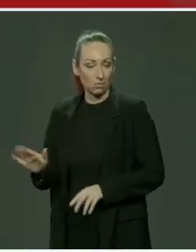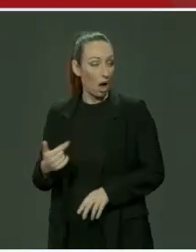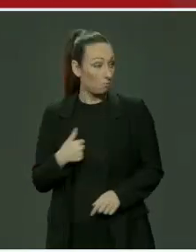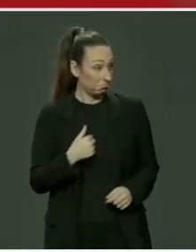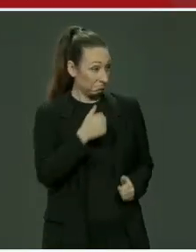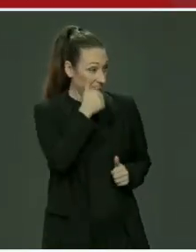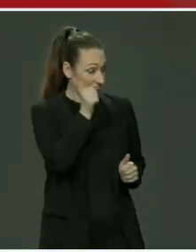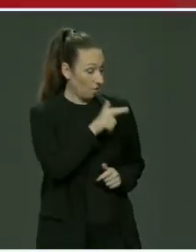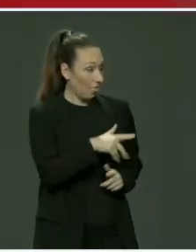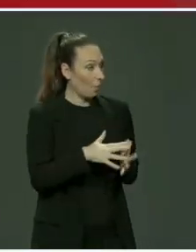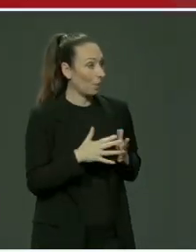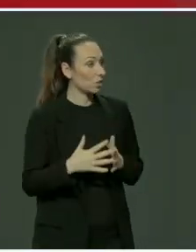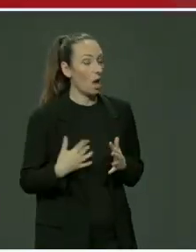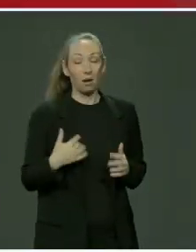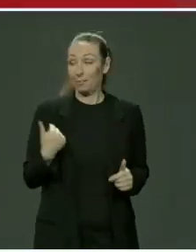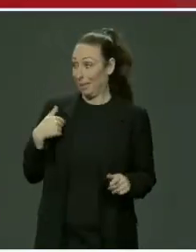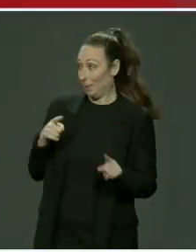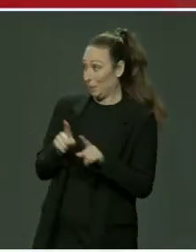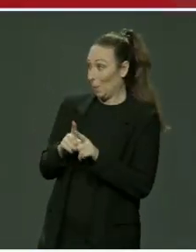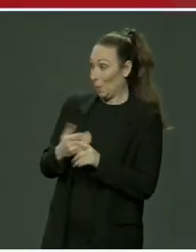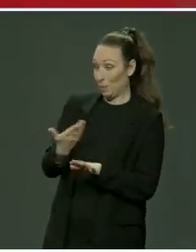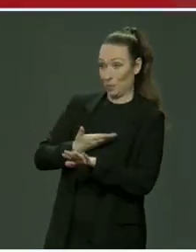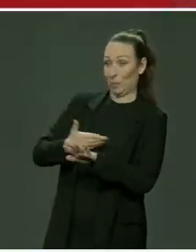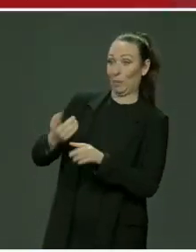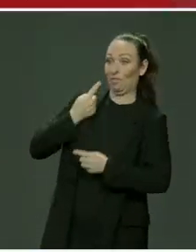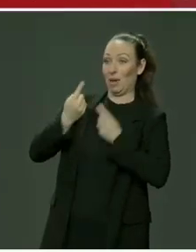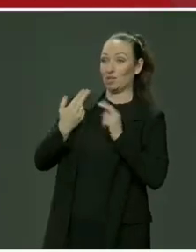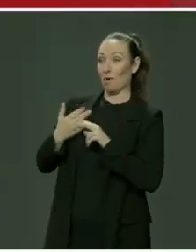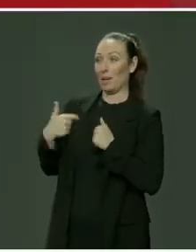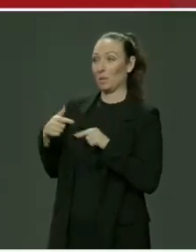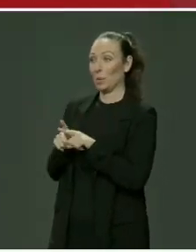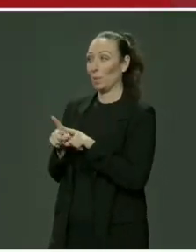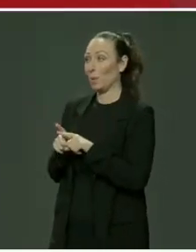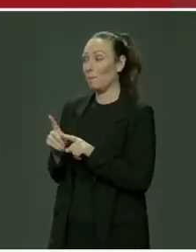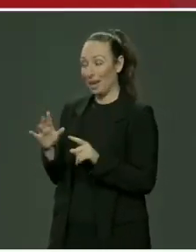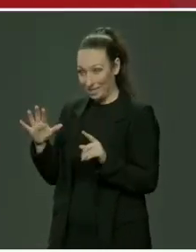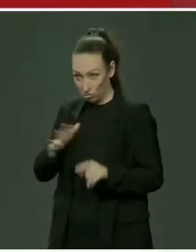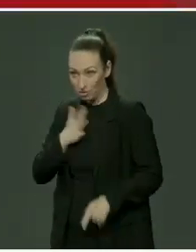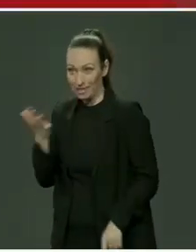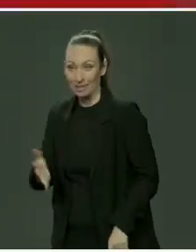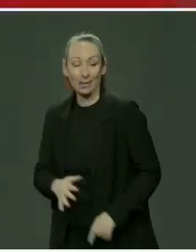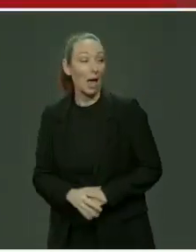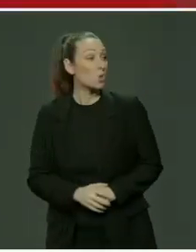that, but I wasn't a lot of either. those- It's all new, but yes, it's very interesting. Indeed.